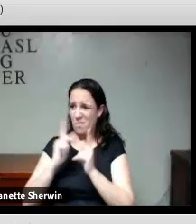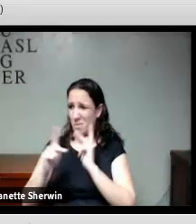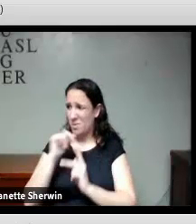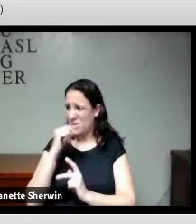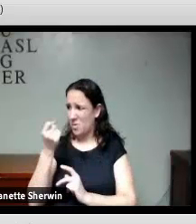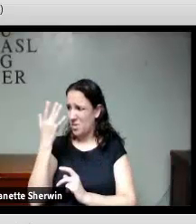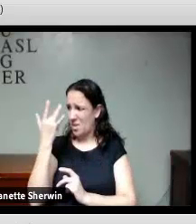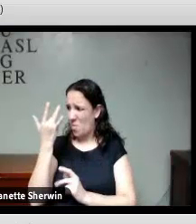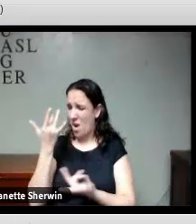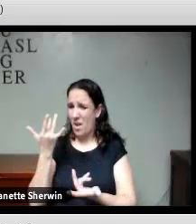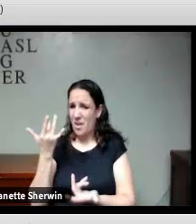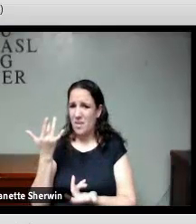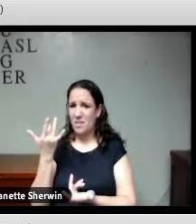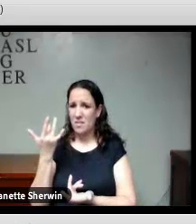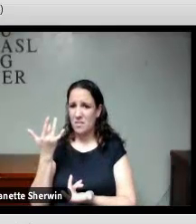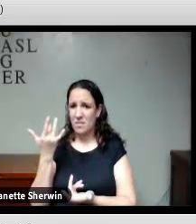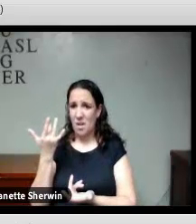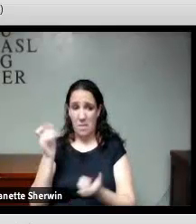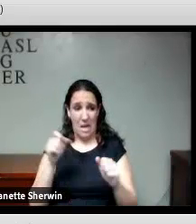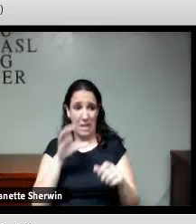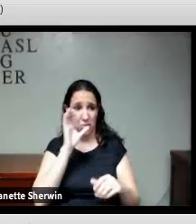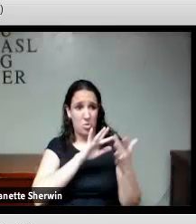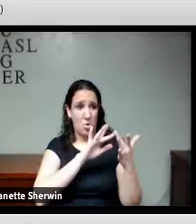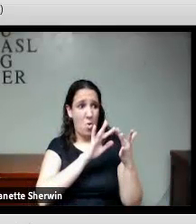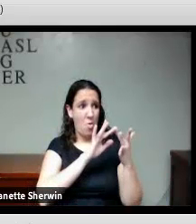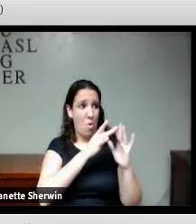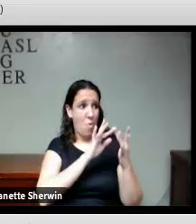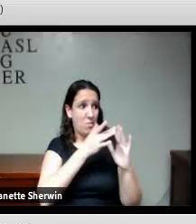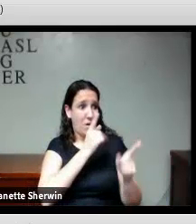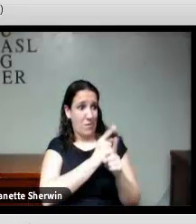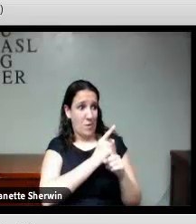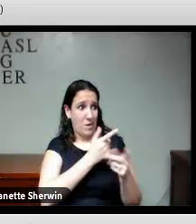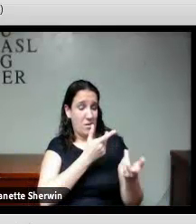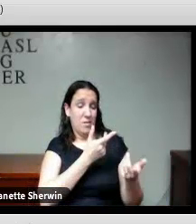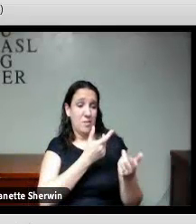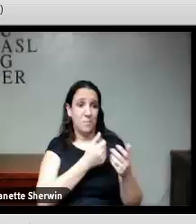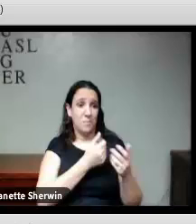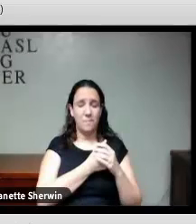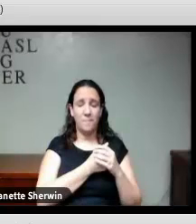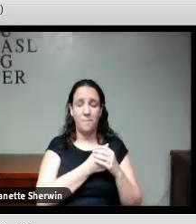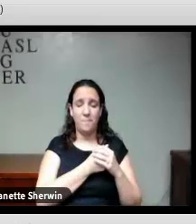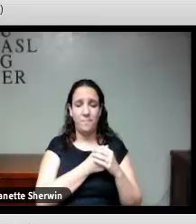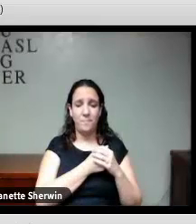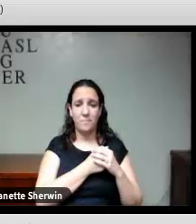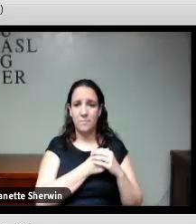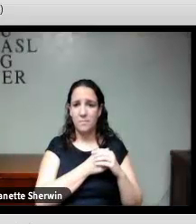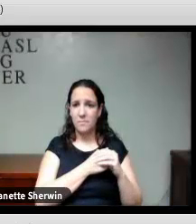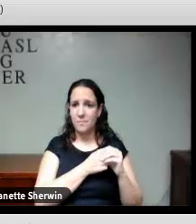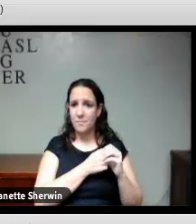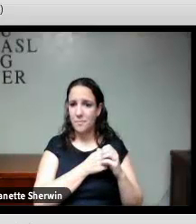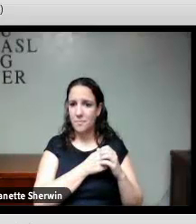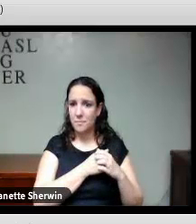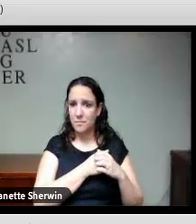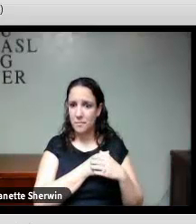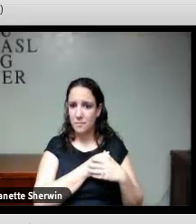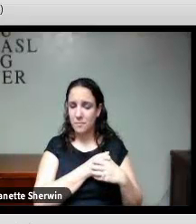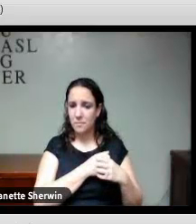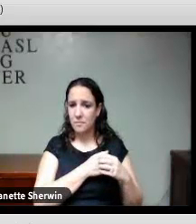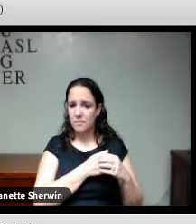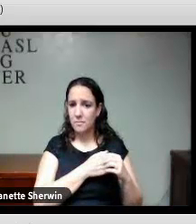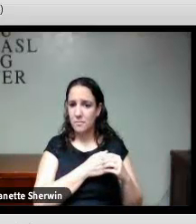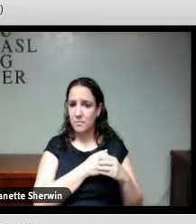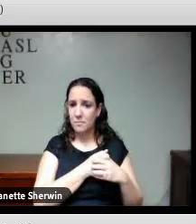can find everything on Wikipedia, right? I mean, that's a common conception for some people. So if you've got somebody out there in the community that